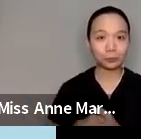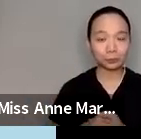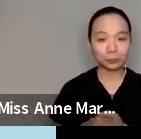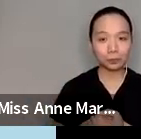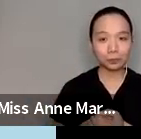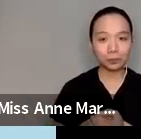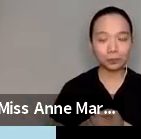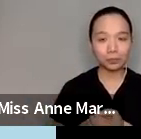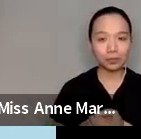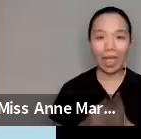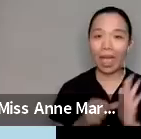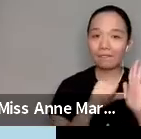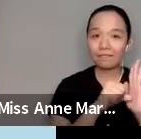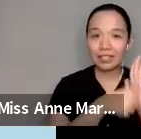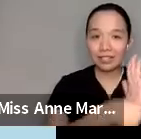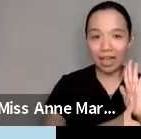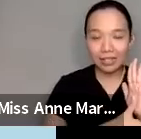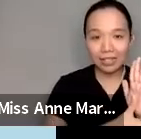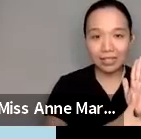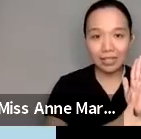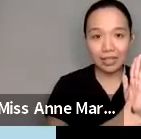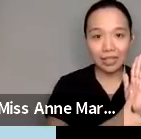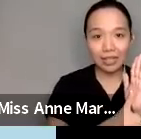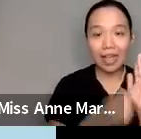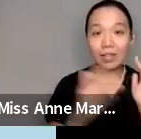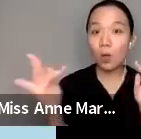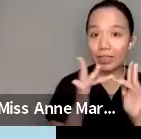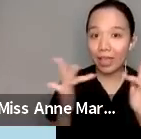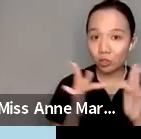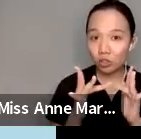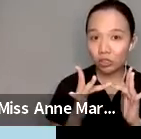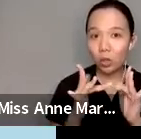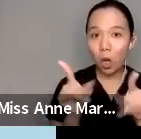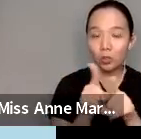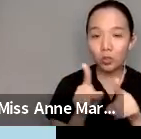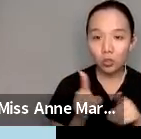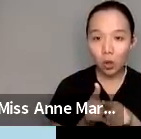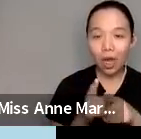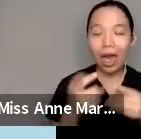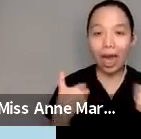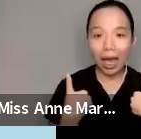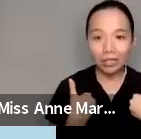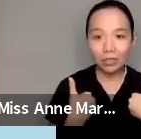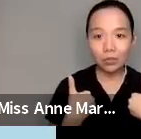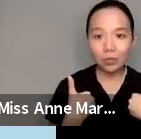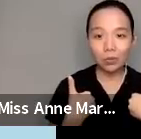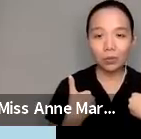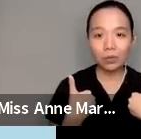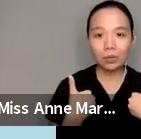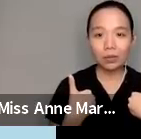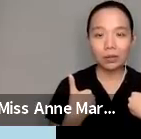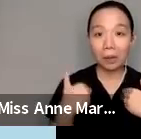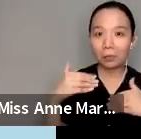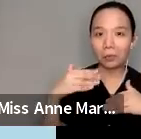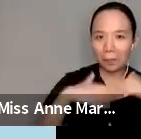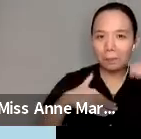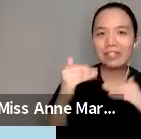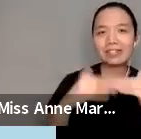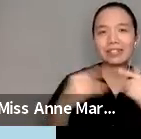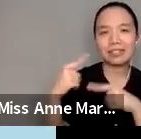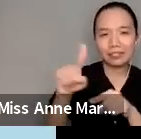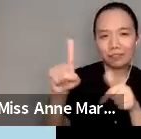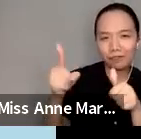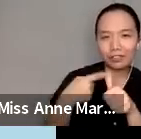he emphasized that the connection also has to be built since the very first